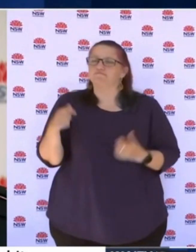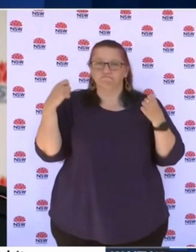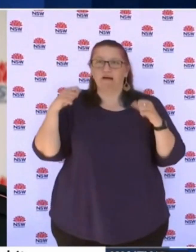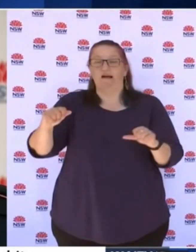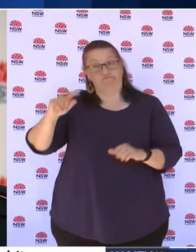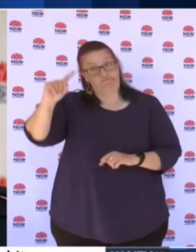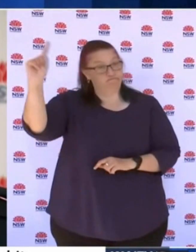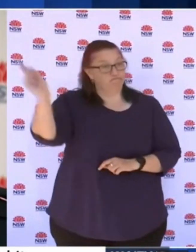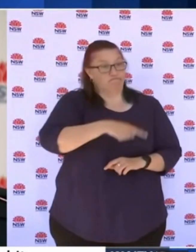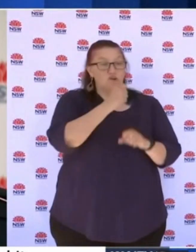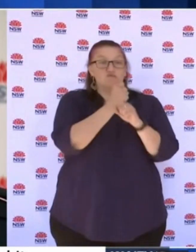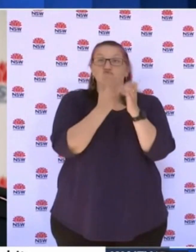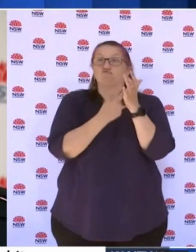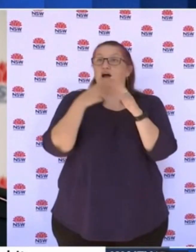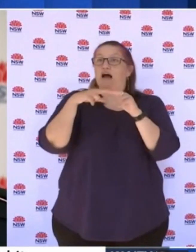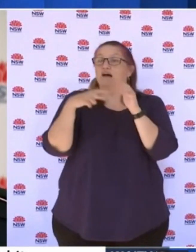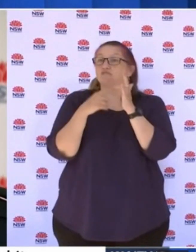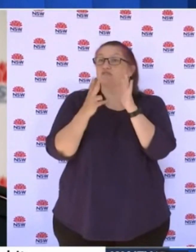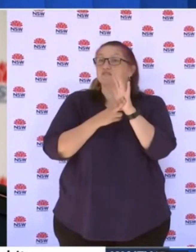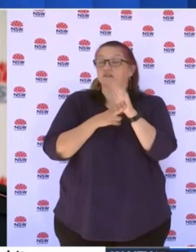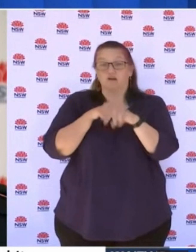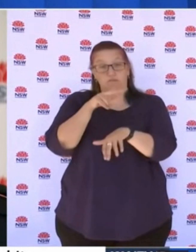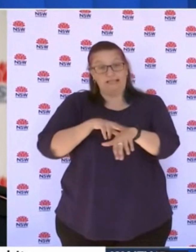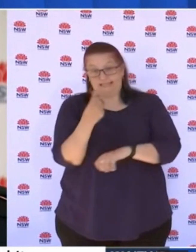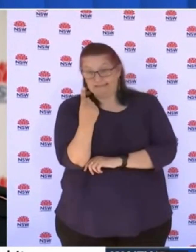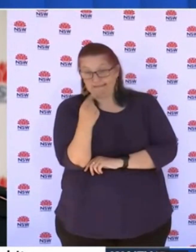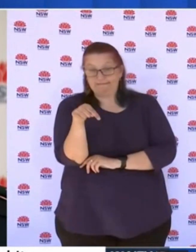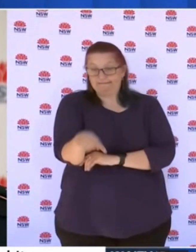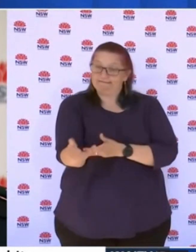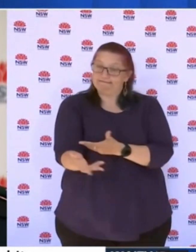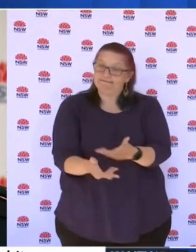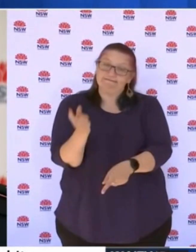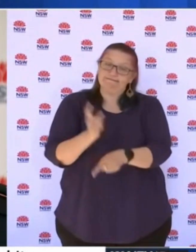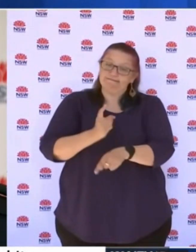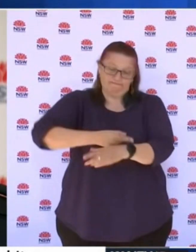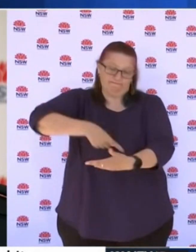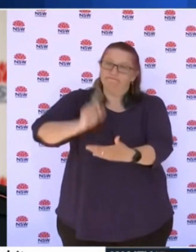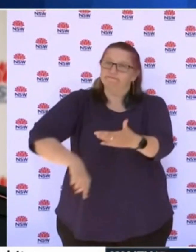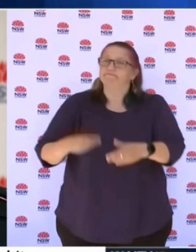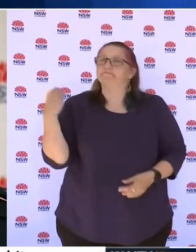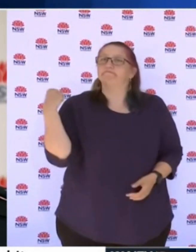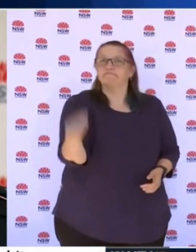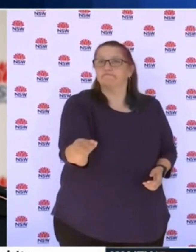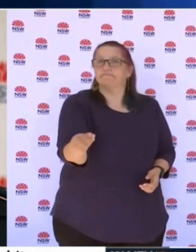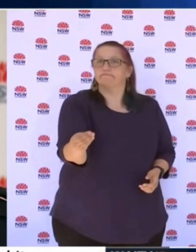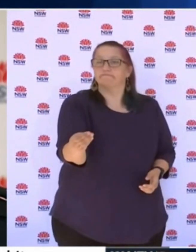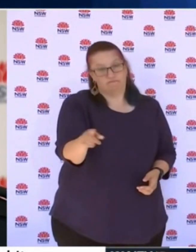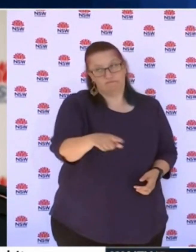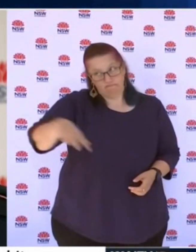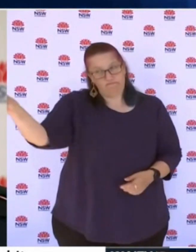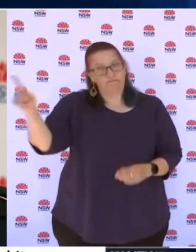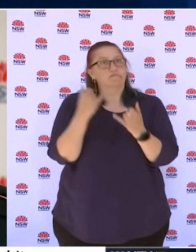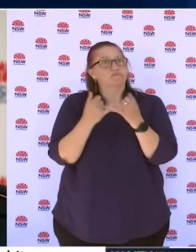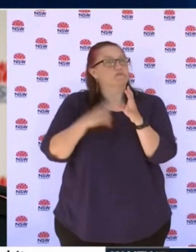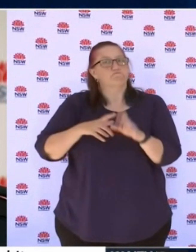at Grafton, spoken to by New South Wales Police and issued an infringement notice and directed to return back to